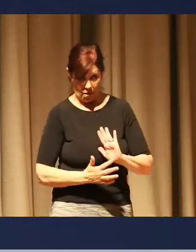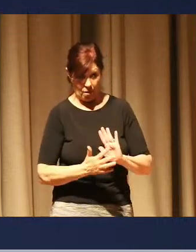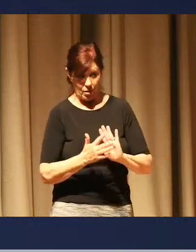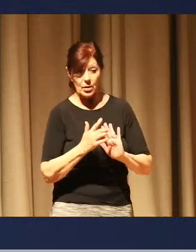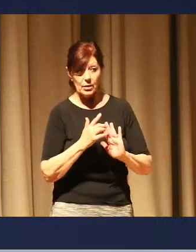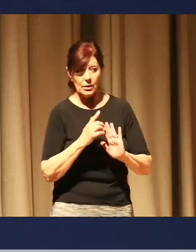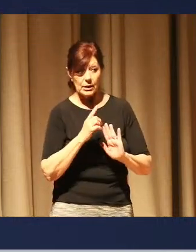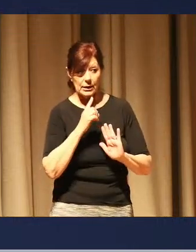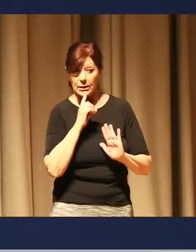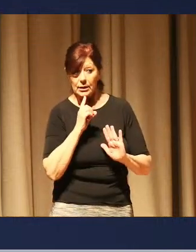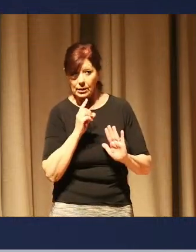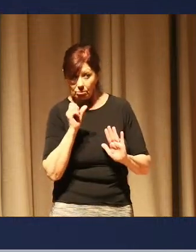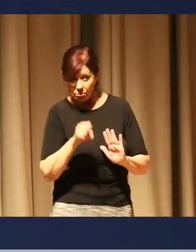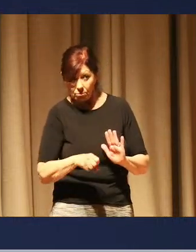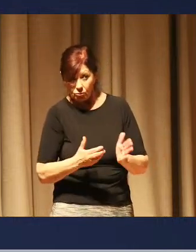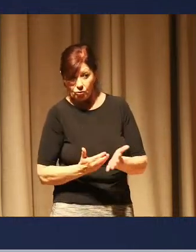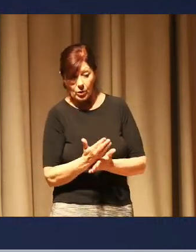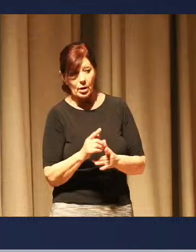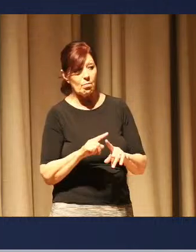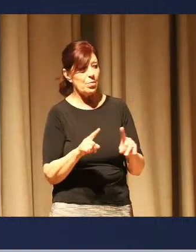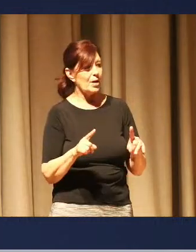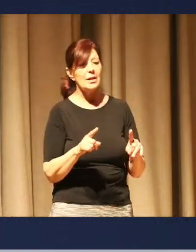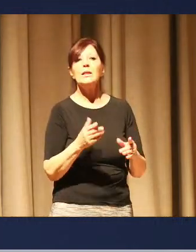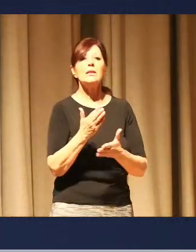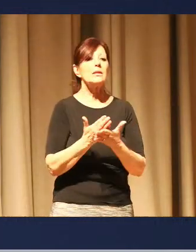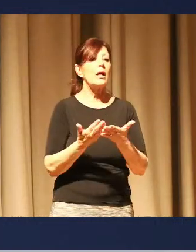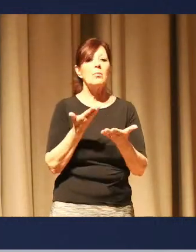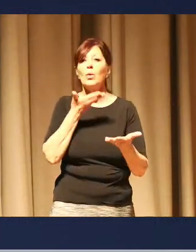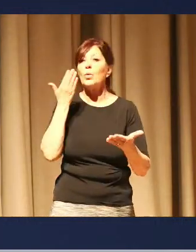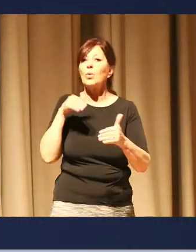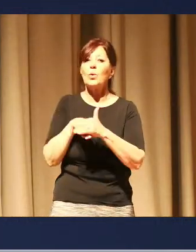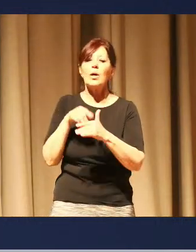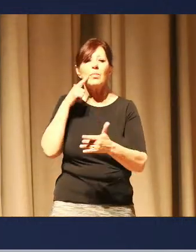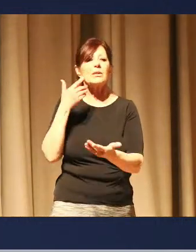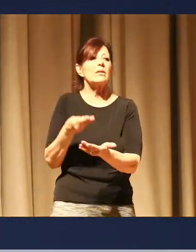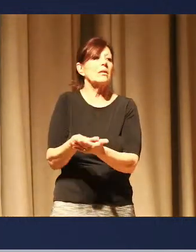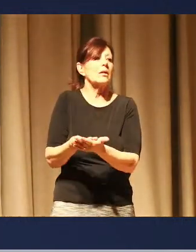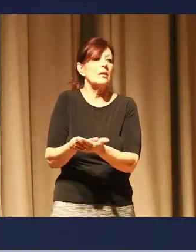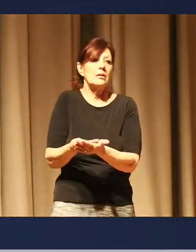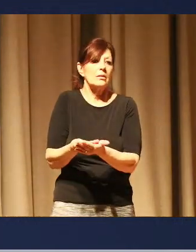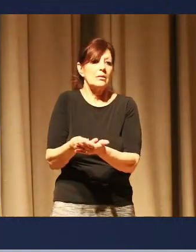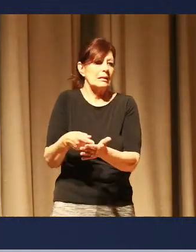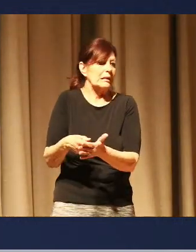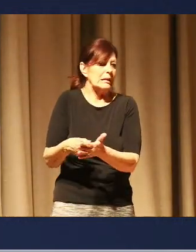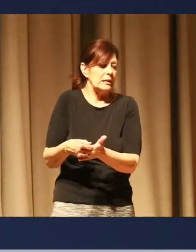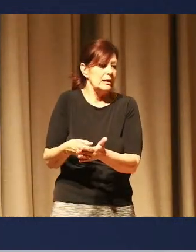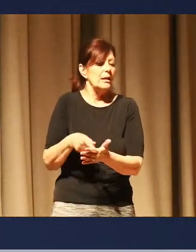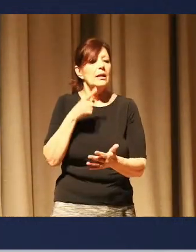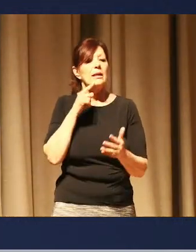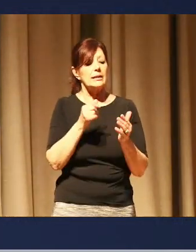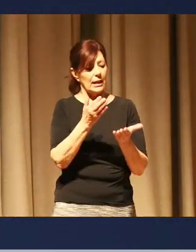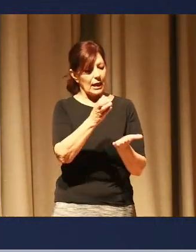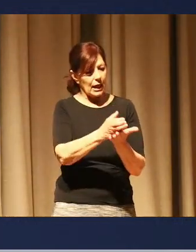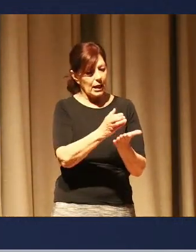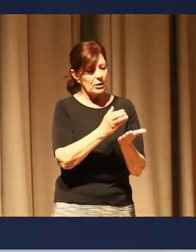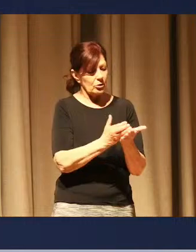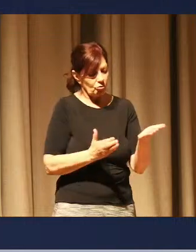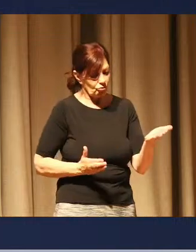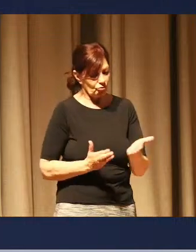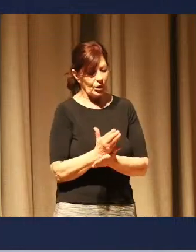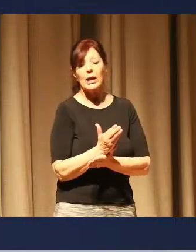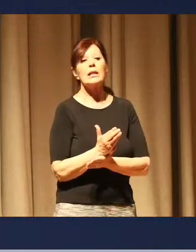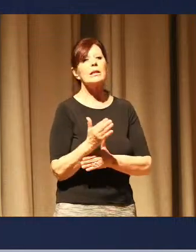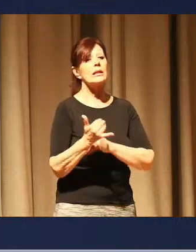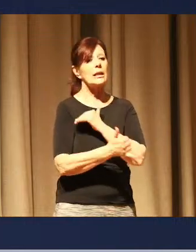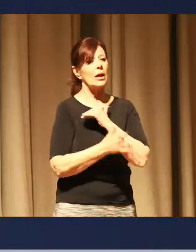is fundamental. Yet it remains inaccessible to many due to financial constraints. It's a constitutional right that the county takes